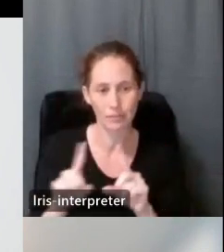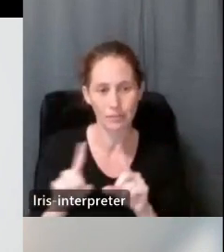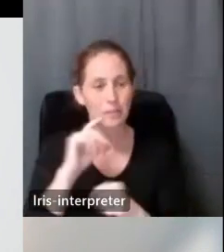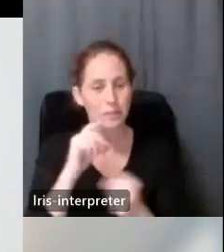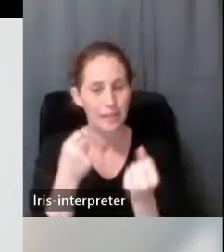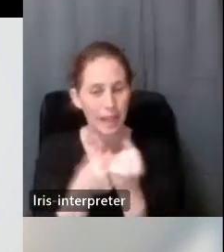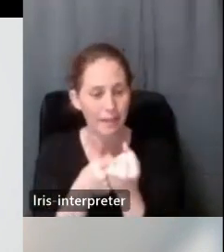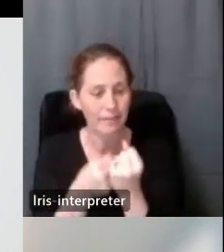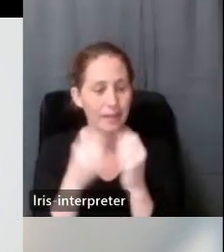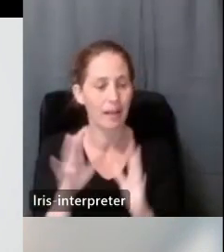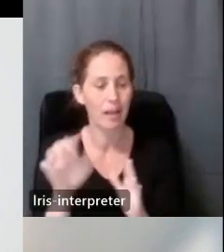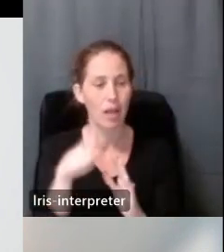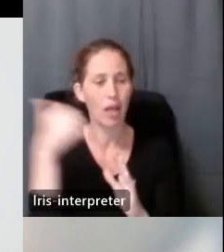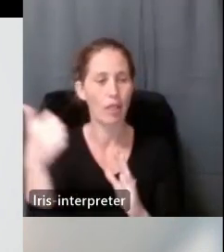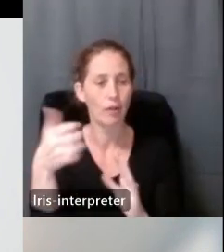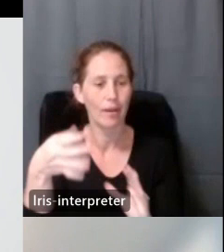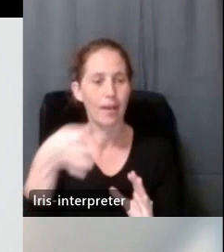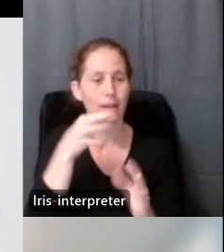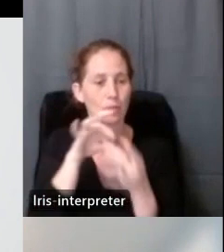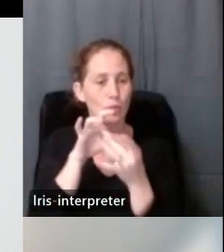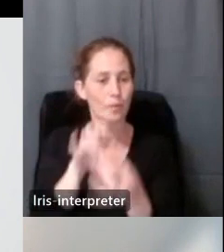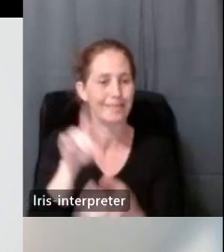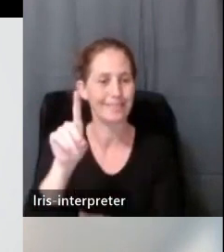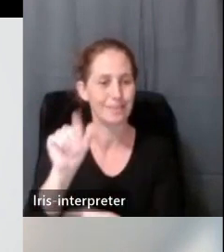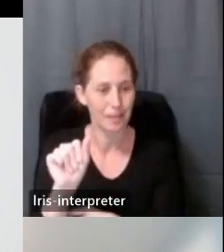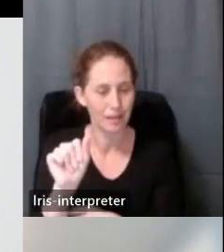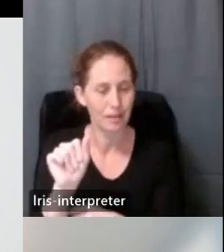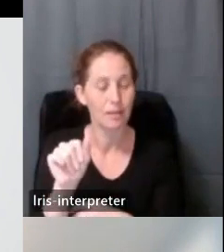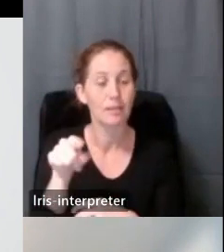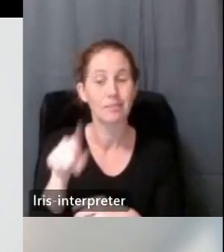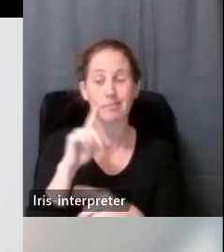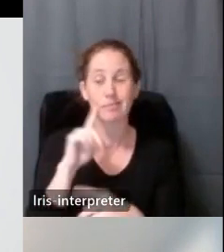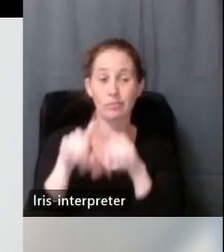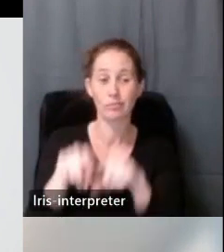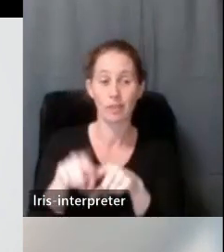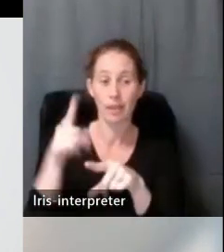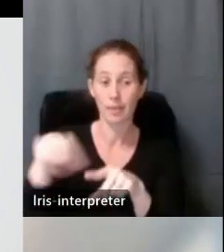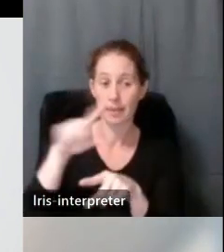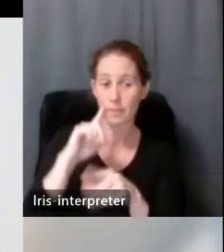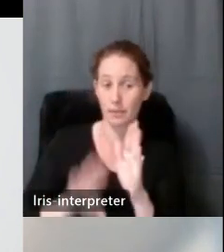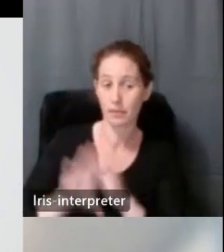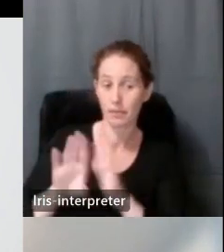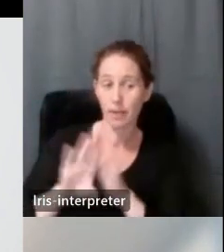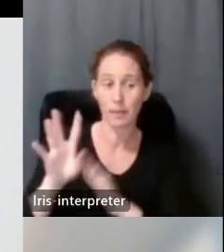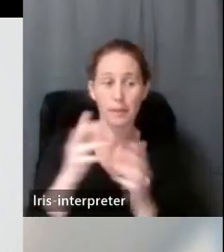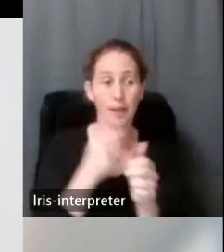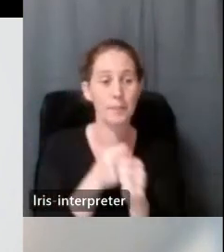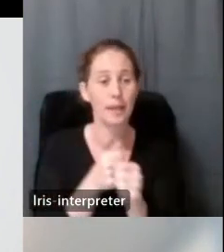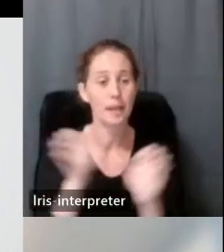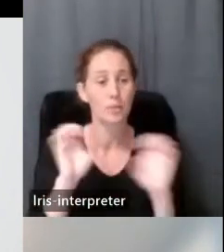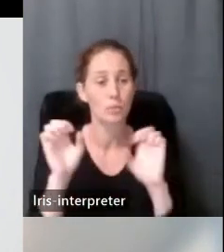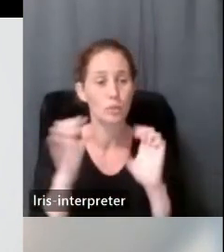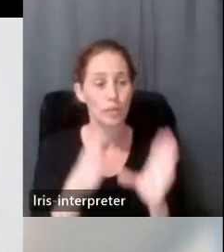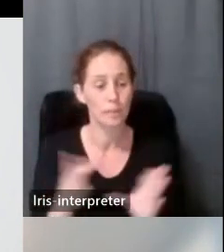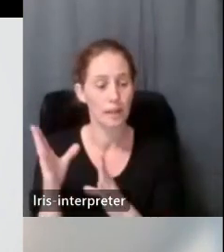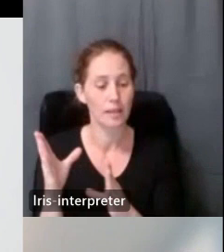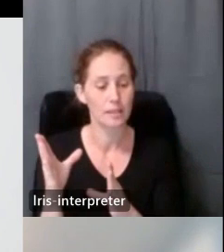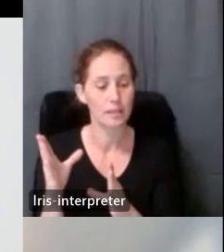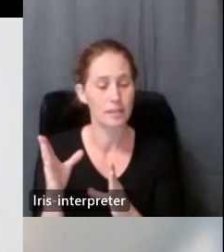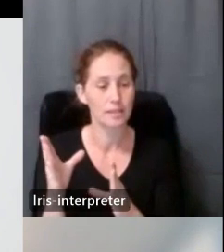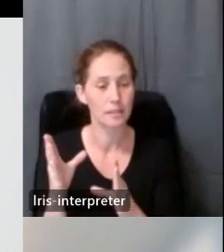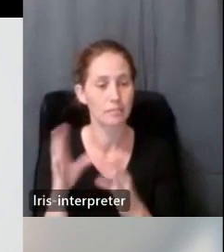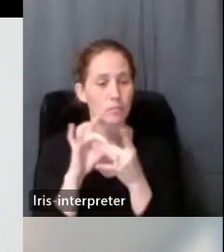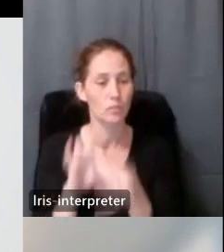advocates, and other disability experts, and to rely on them in developing and updating emergency plans